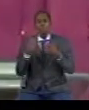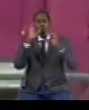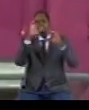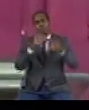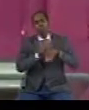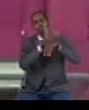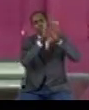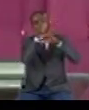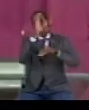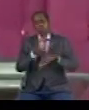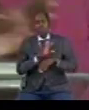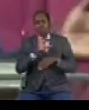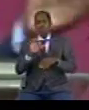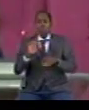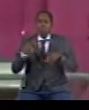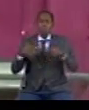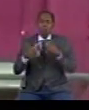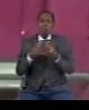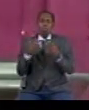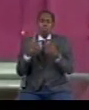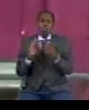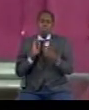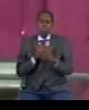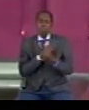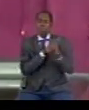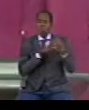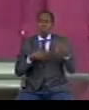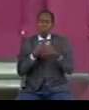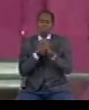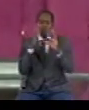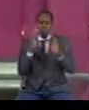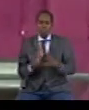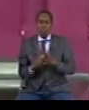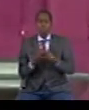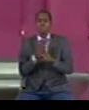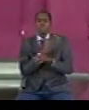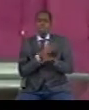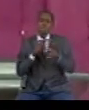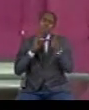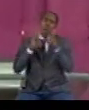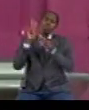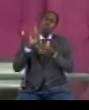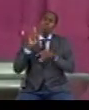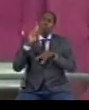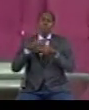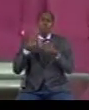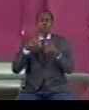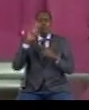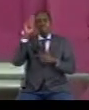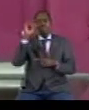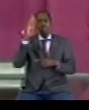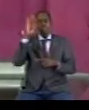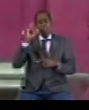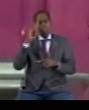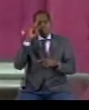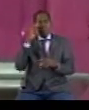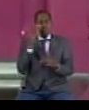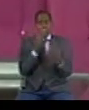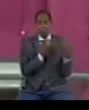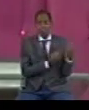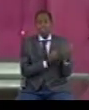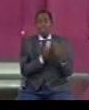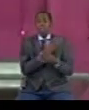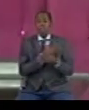as your Savior. You need to look away from your sin and look unto Him by faith. And the work of grace will be done according